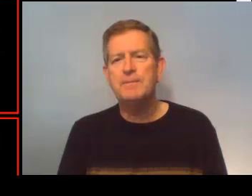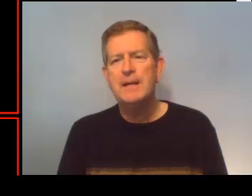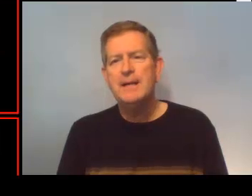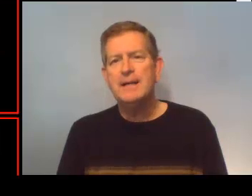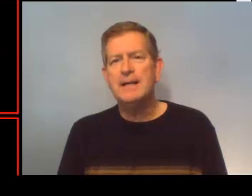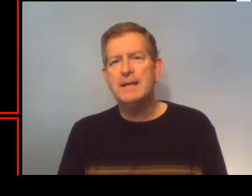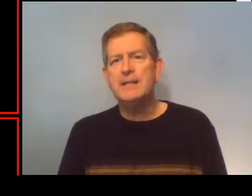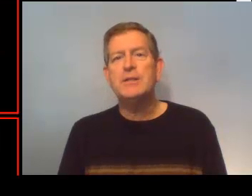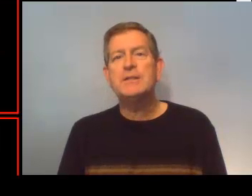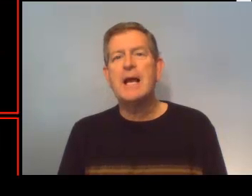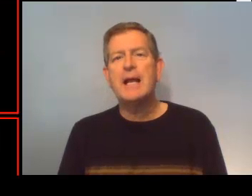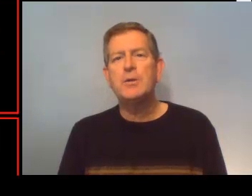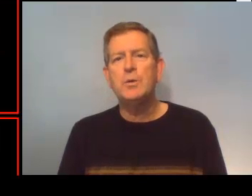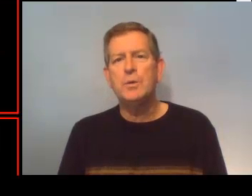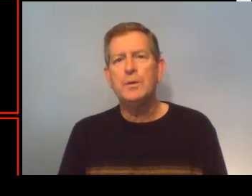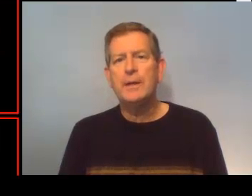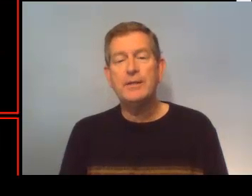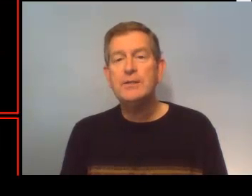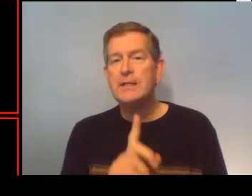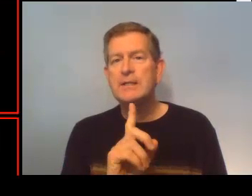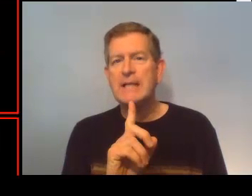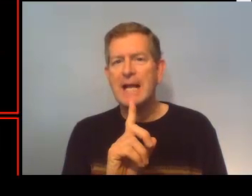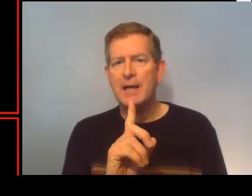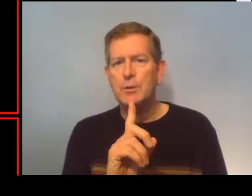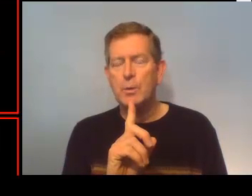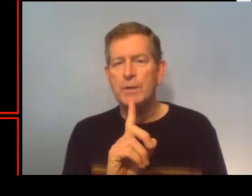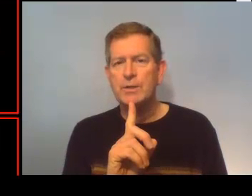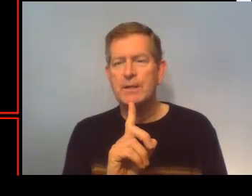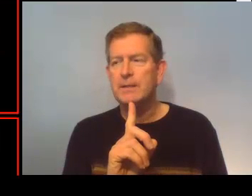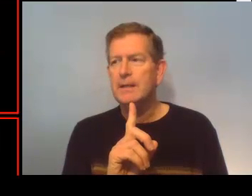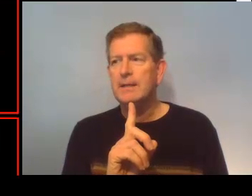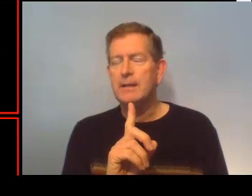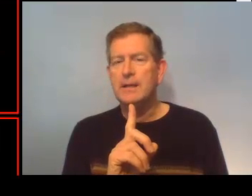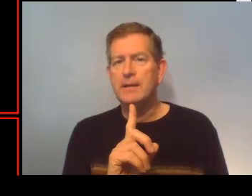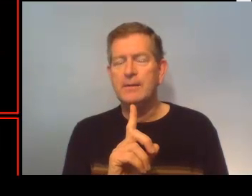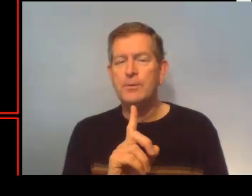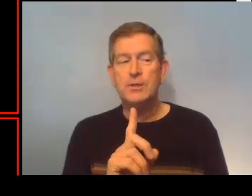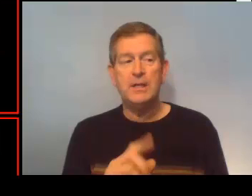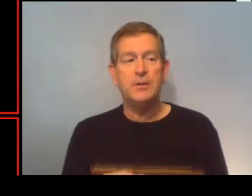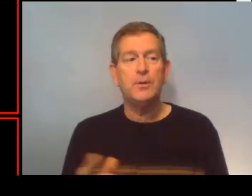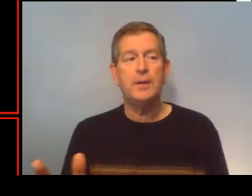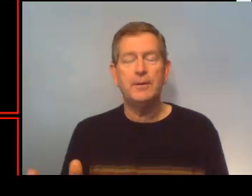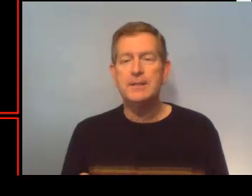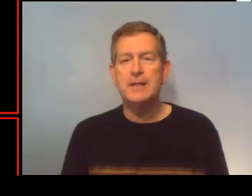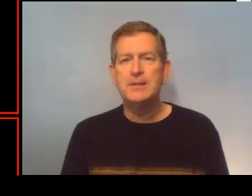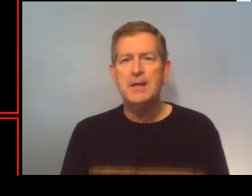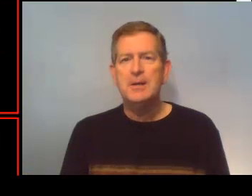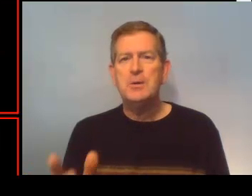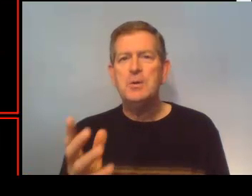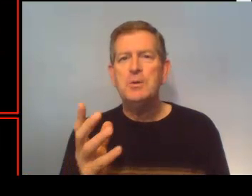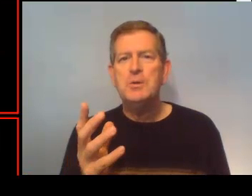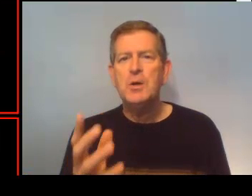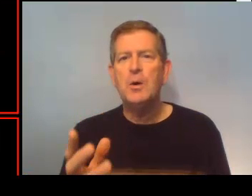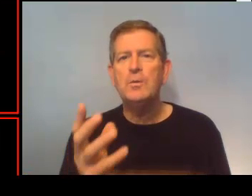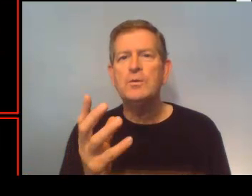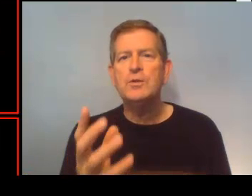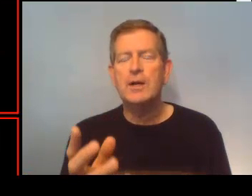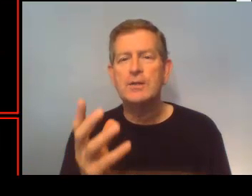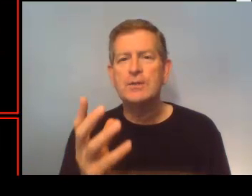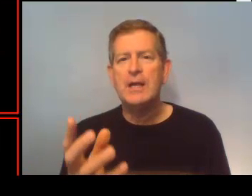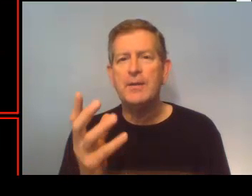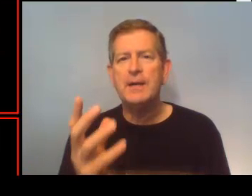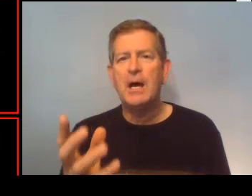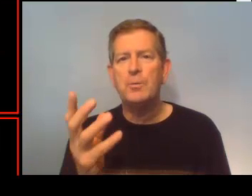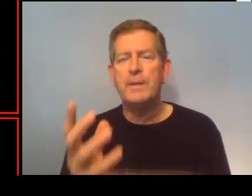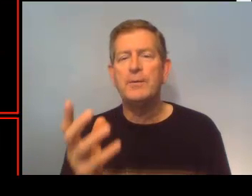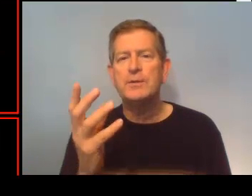lesson. It's sac à dos. Now I just said sac à dos, which is a no-no. It's you don't